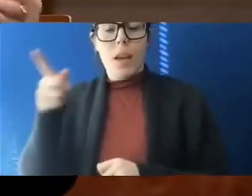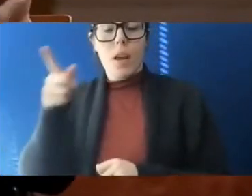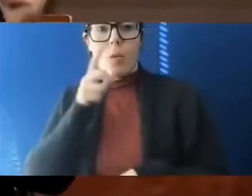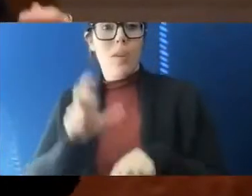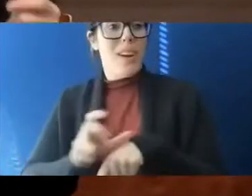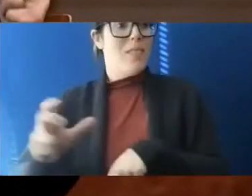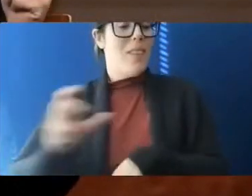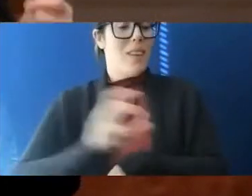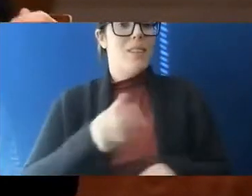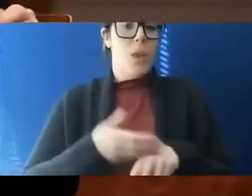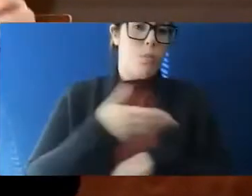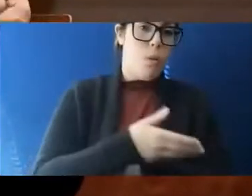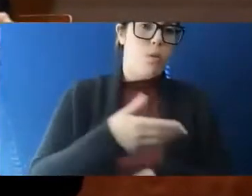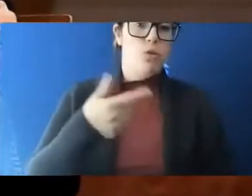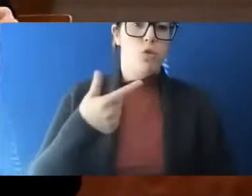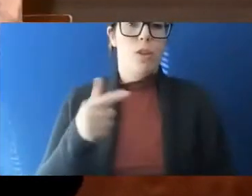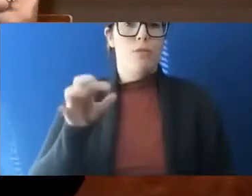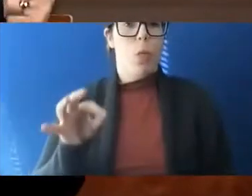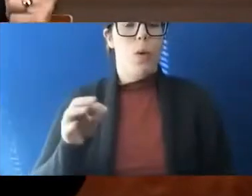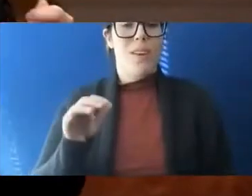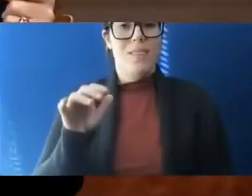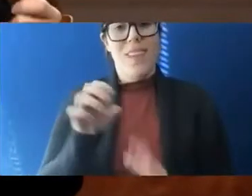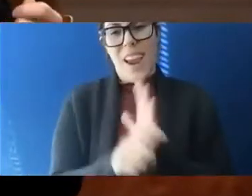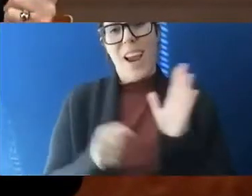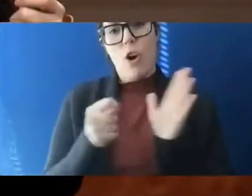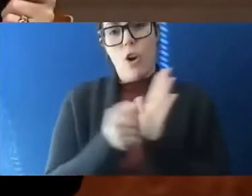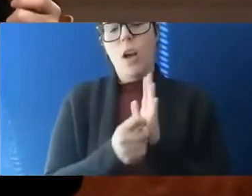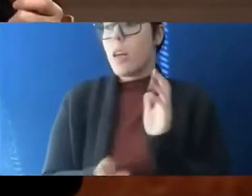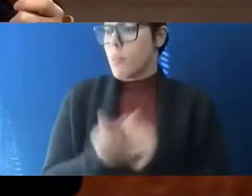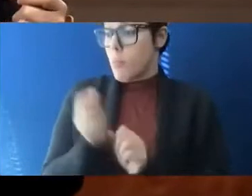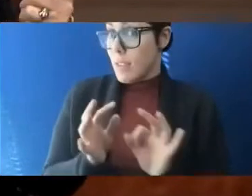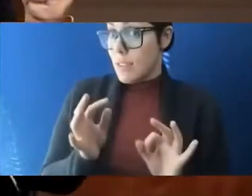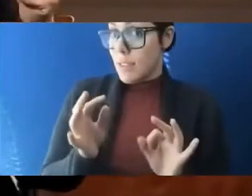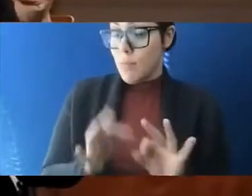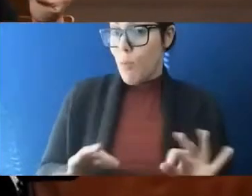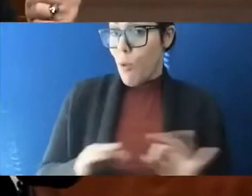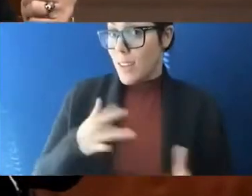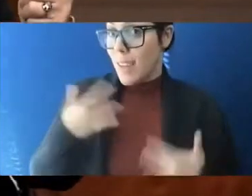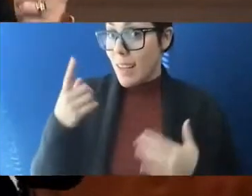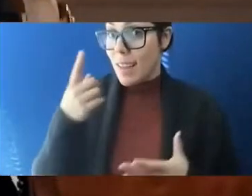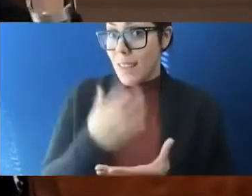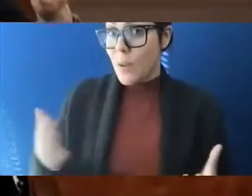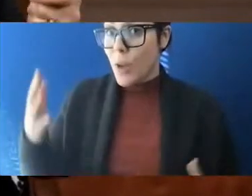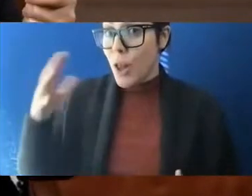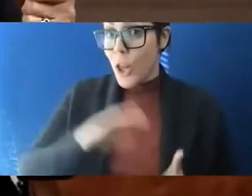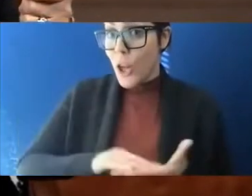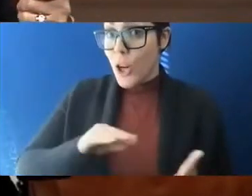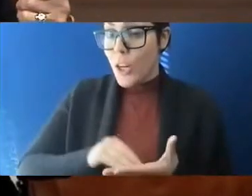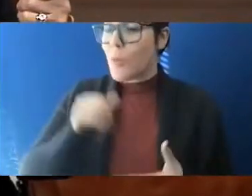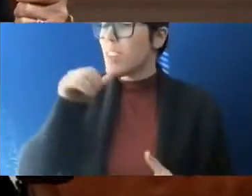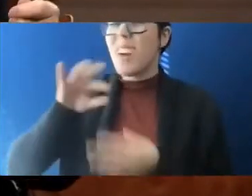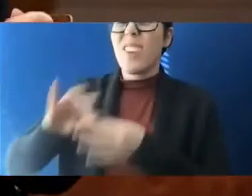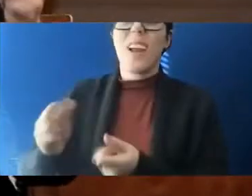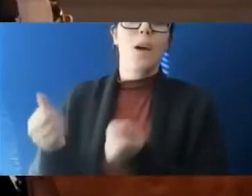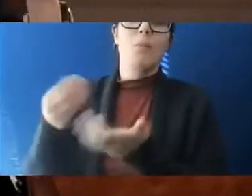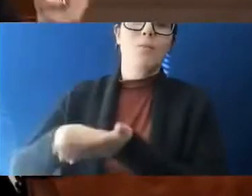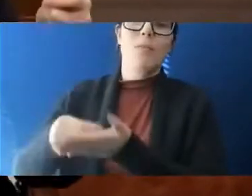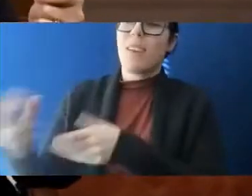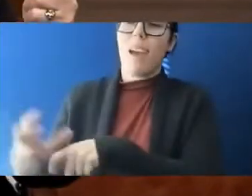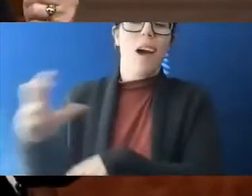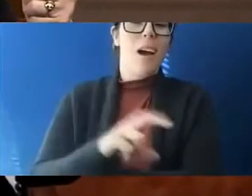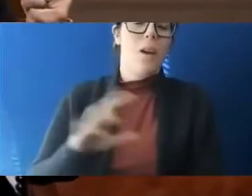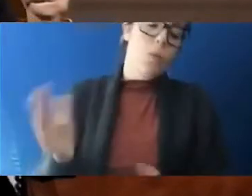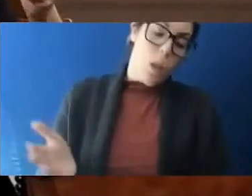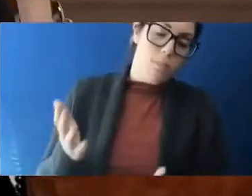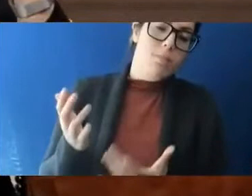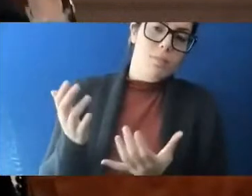era. And the most exciting and probably the most important thing that we learned was actually not about how many dollars they deployed, although